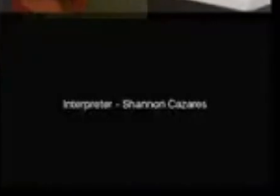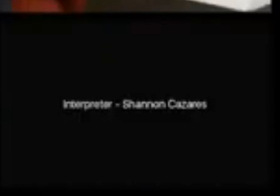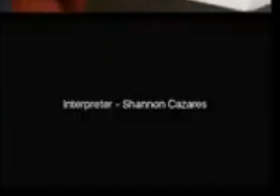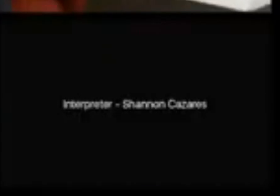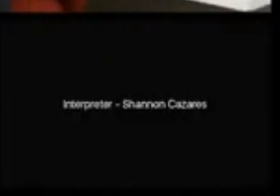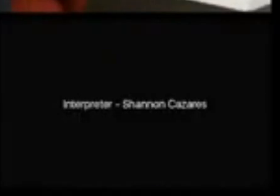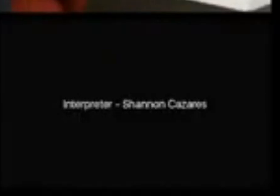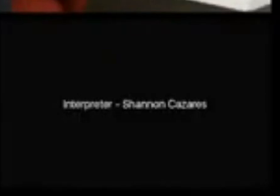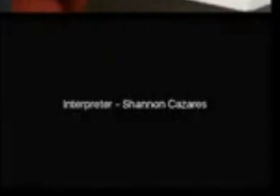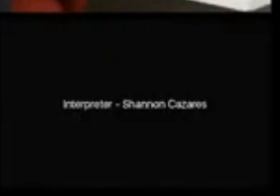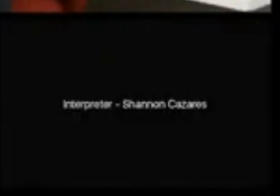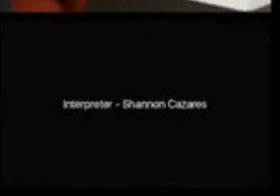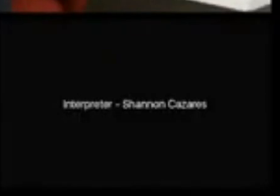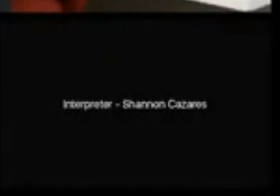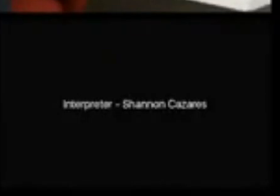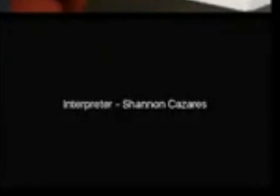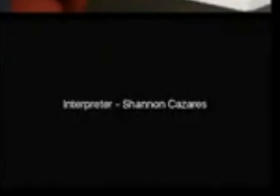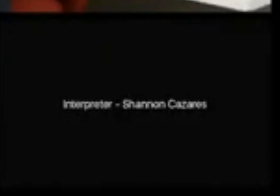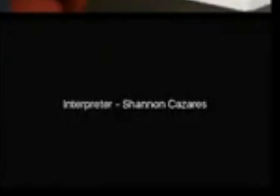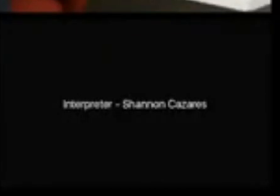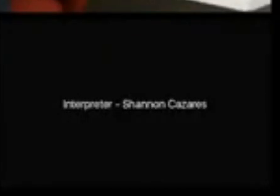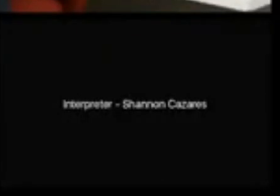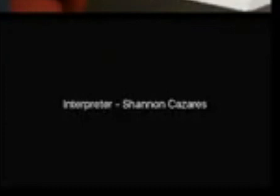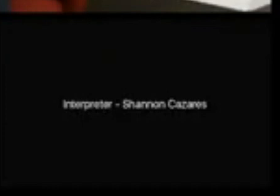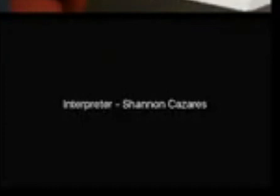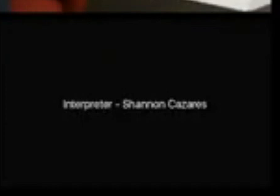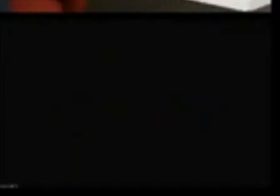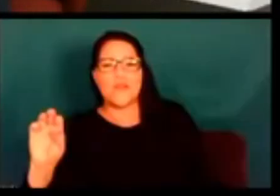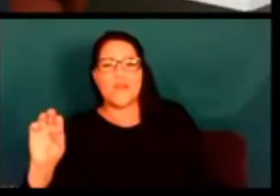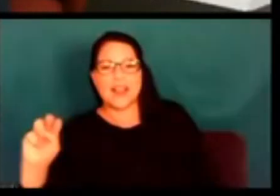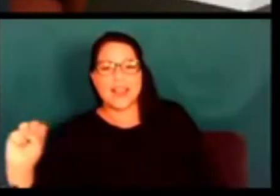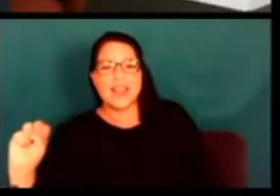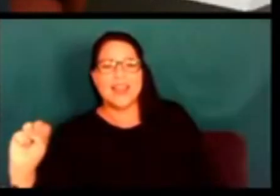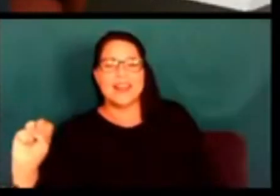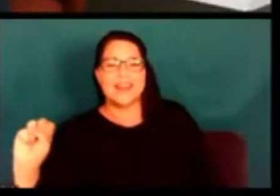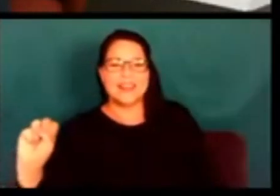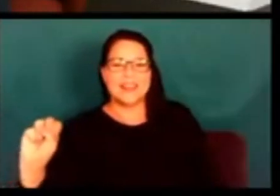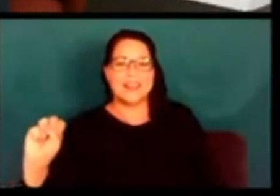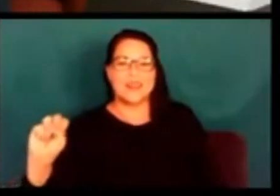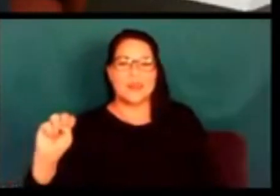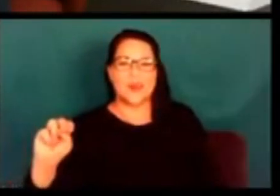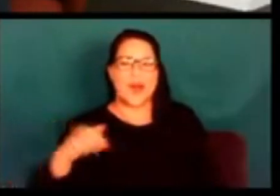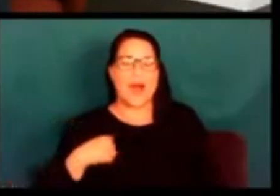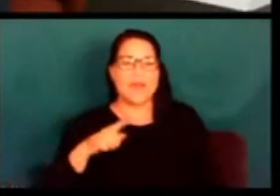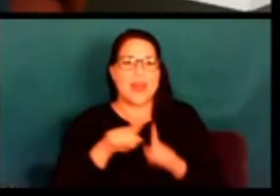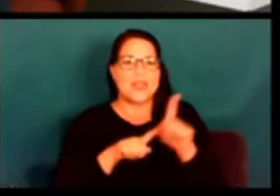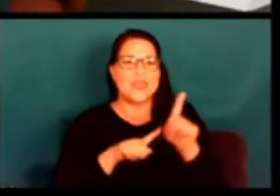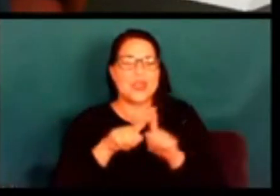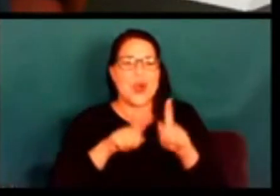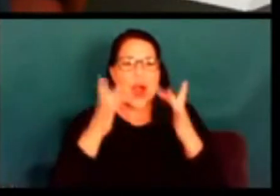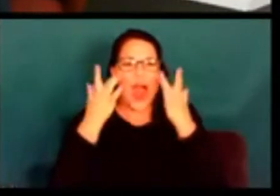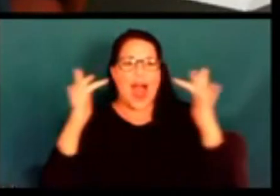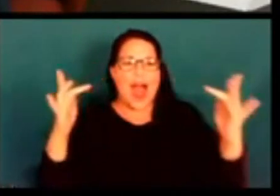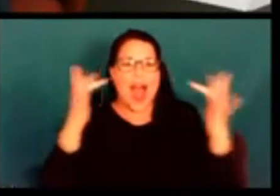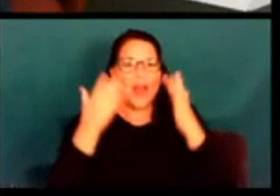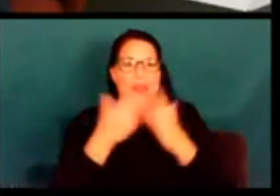Thank you so much. Thank you, George, Overton, Franklin. I think I'm like starstruck through Zoom, which I didn't